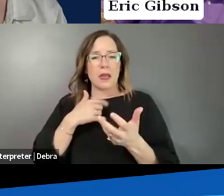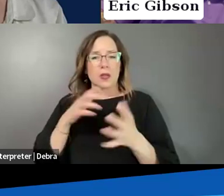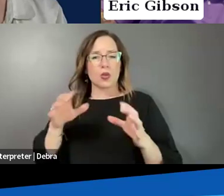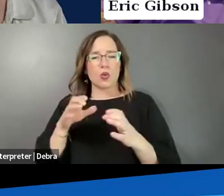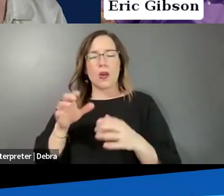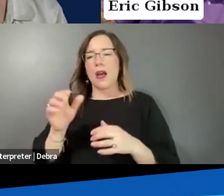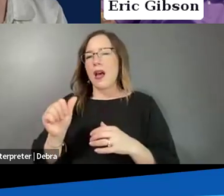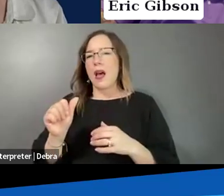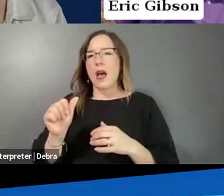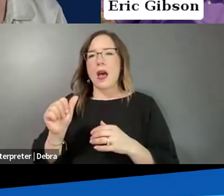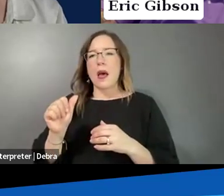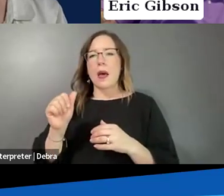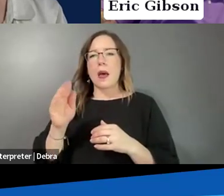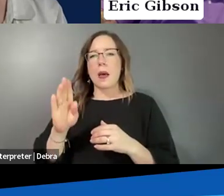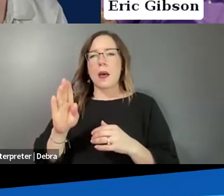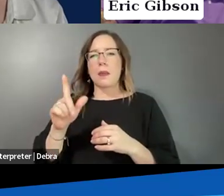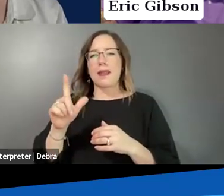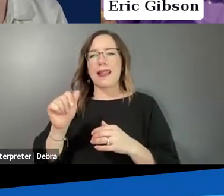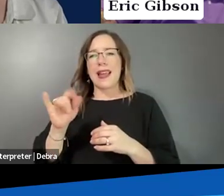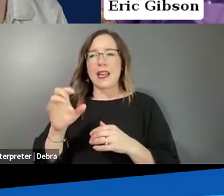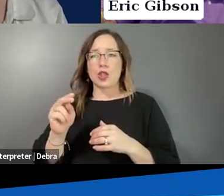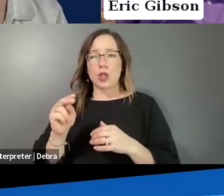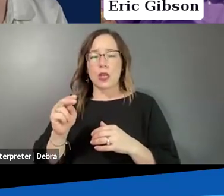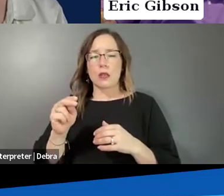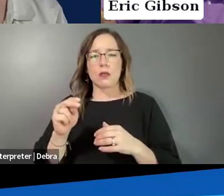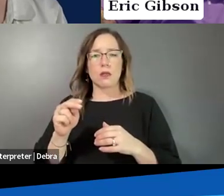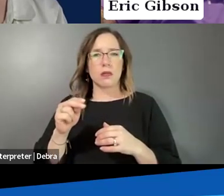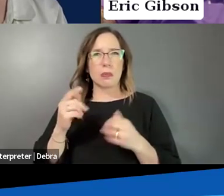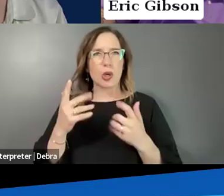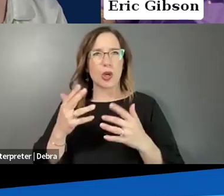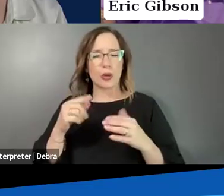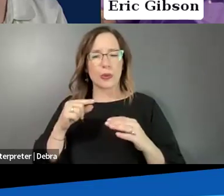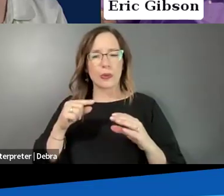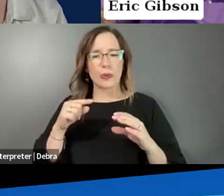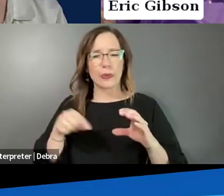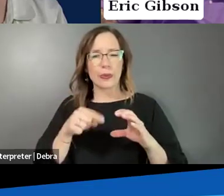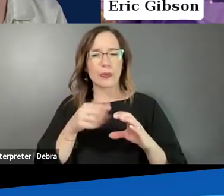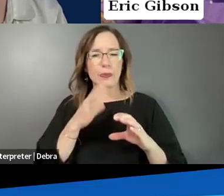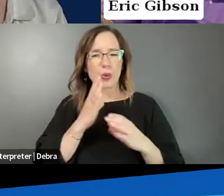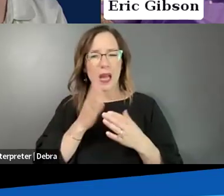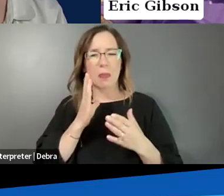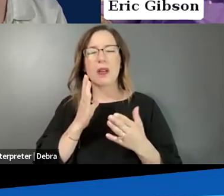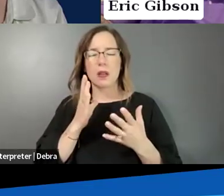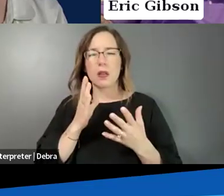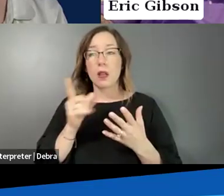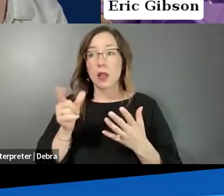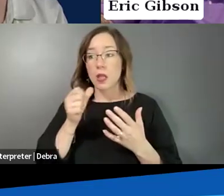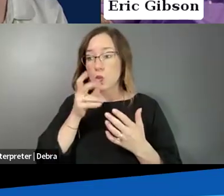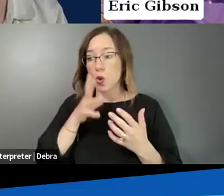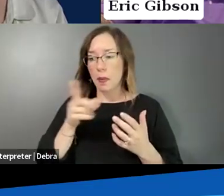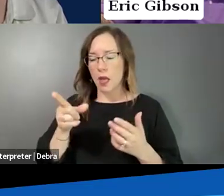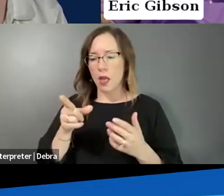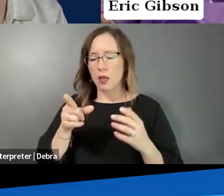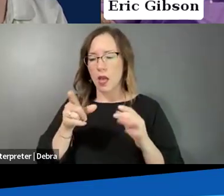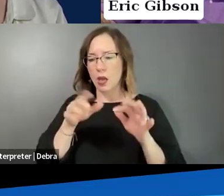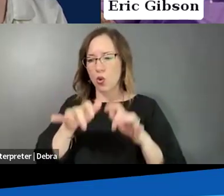Like they thought if they just cut off the entire system, that would Mhm. help. And this woman wrote on